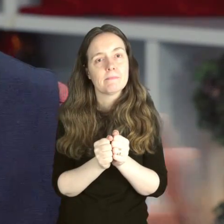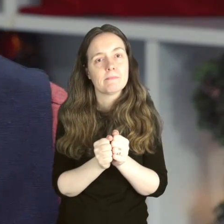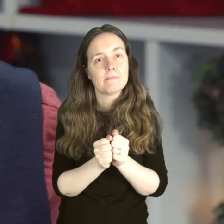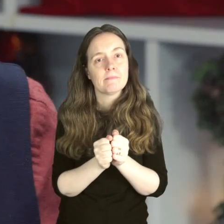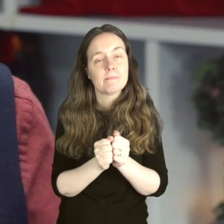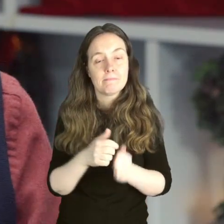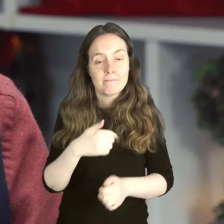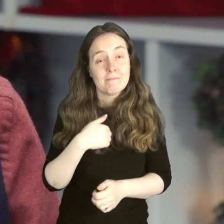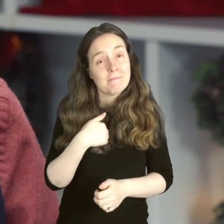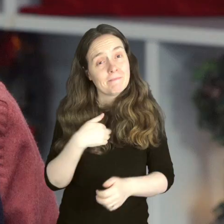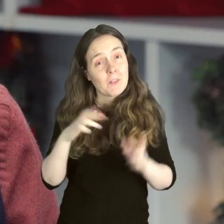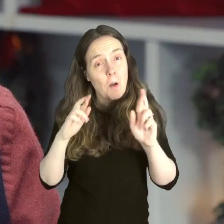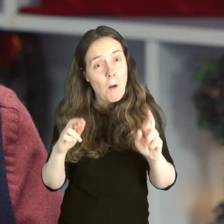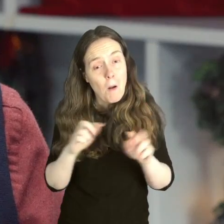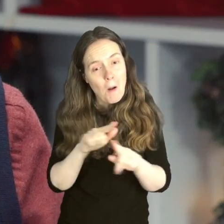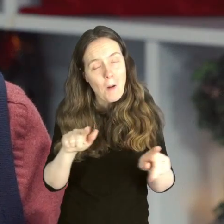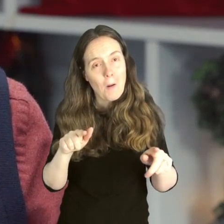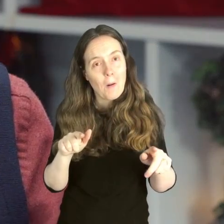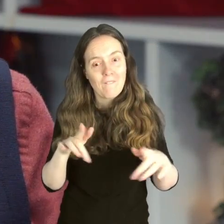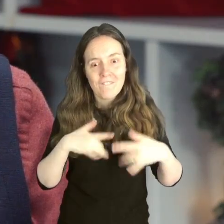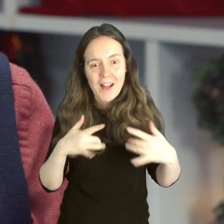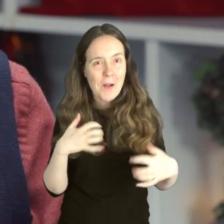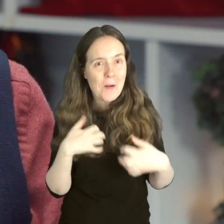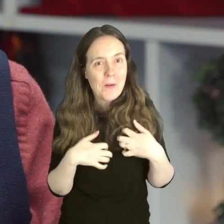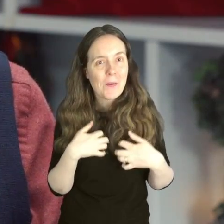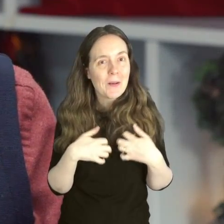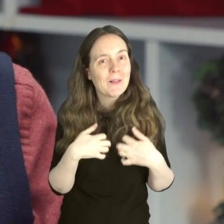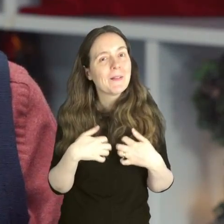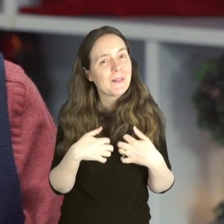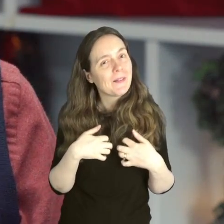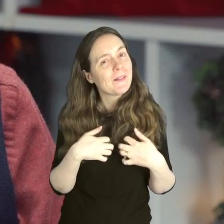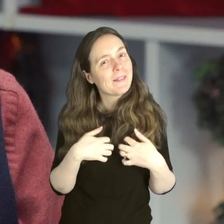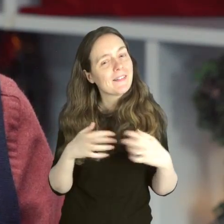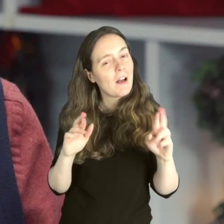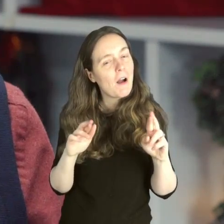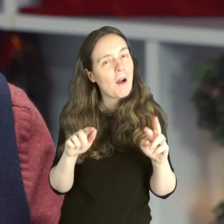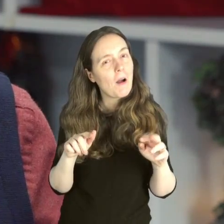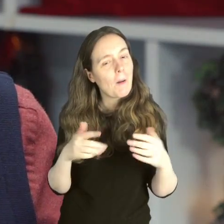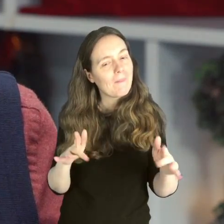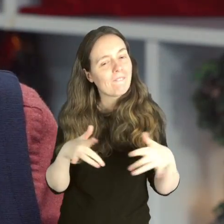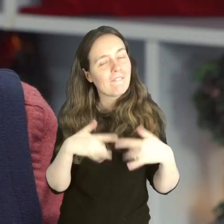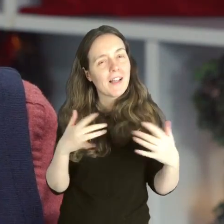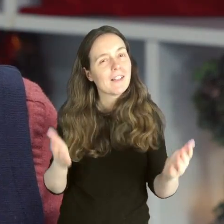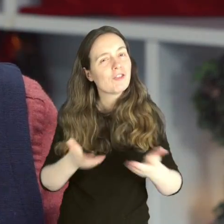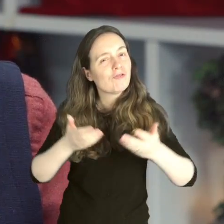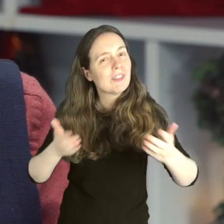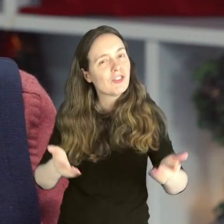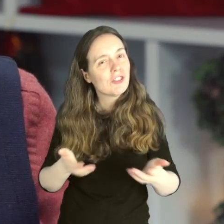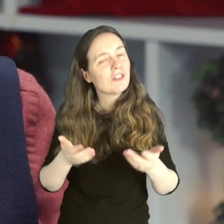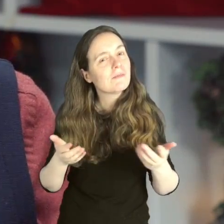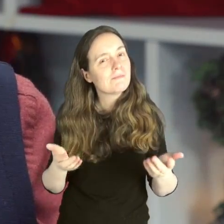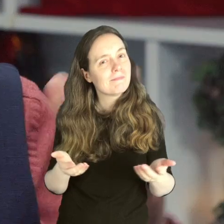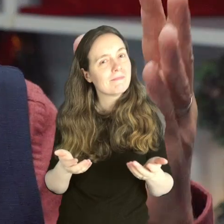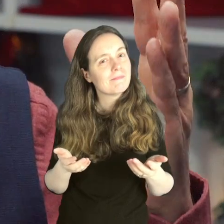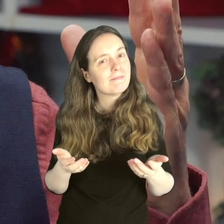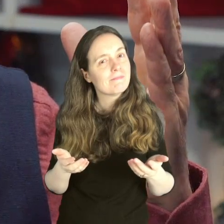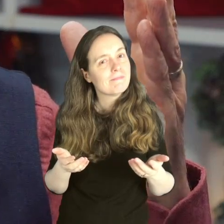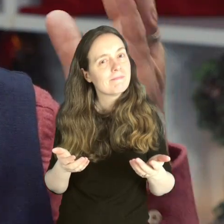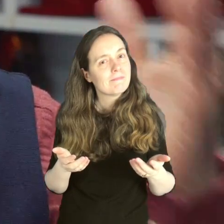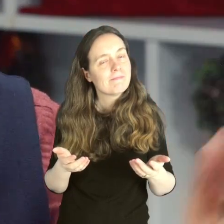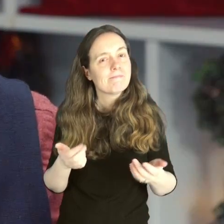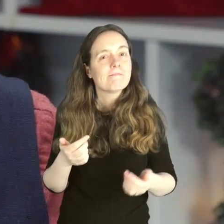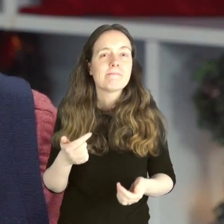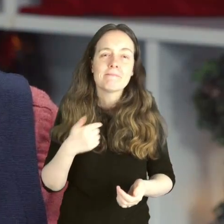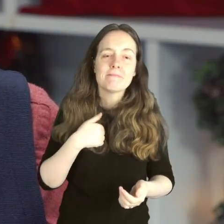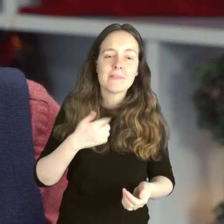I do hope you've been inspired. I hope you've been encouraged. And I